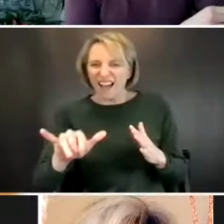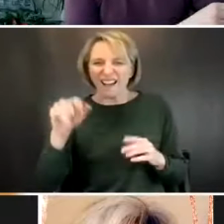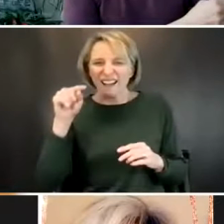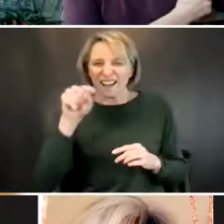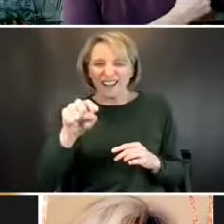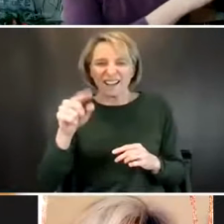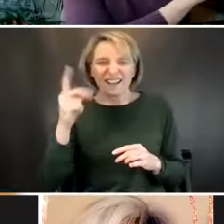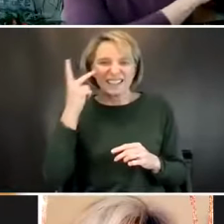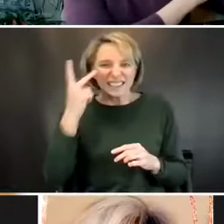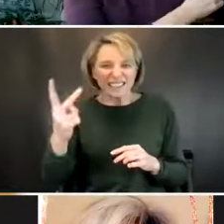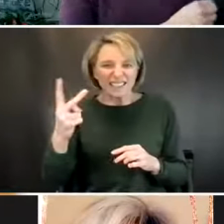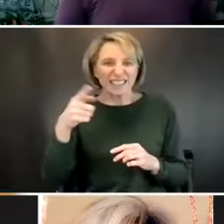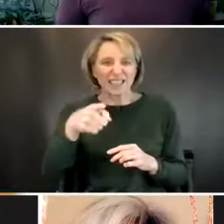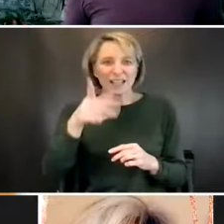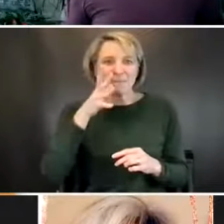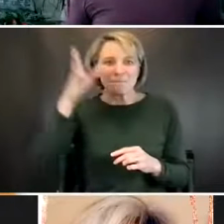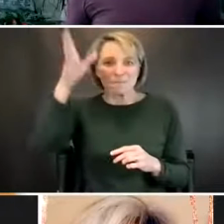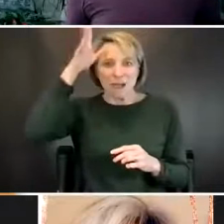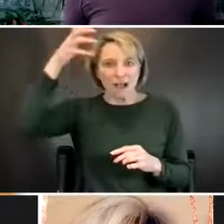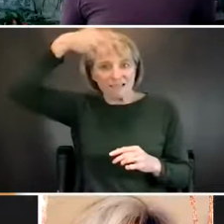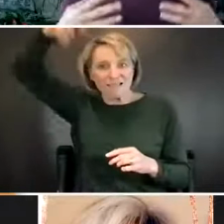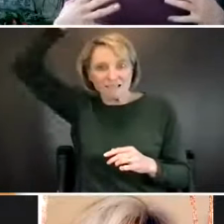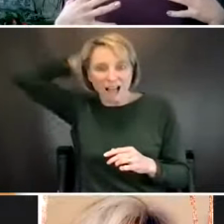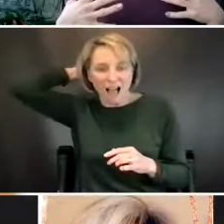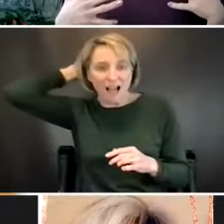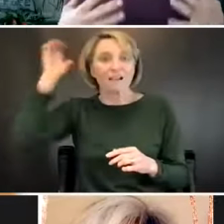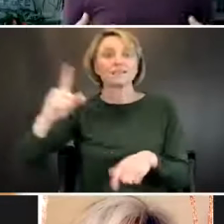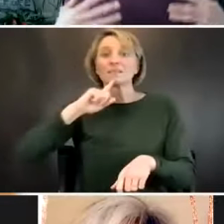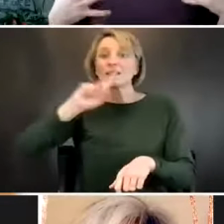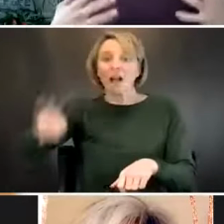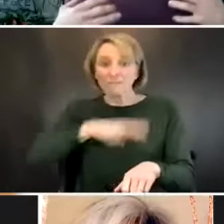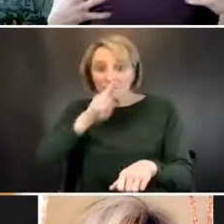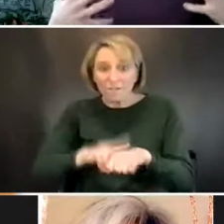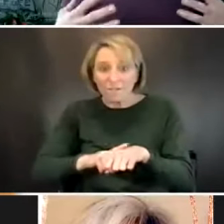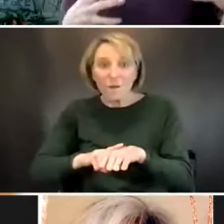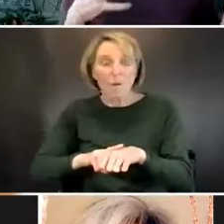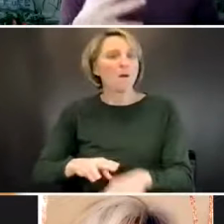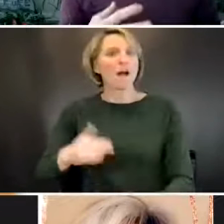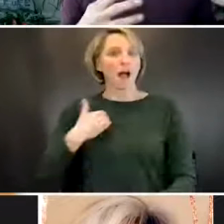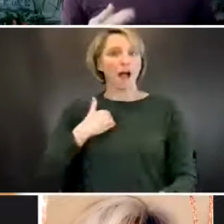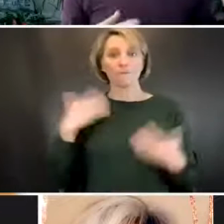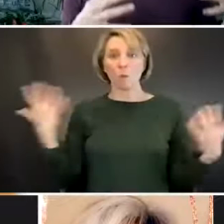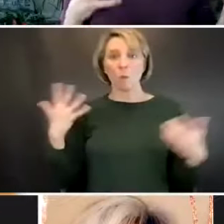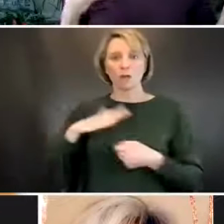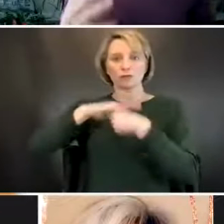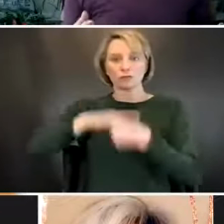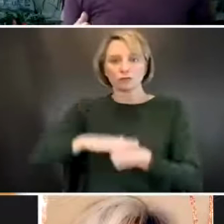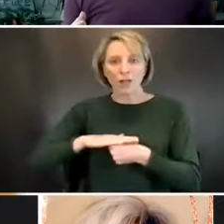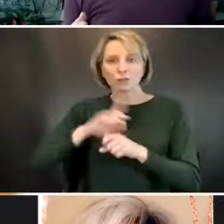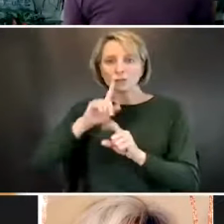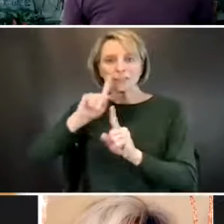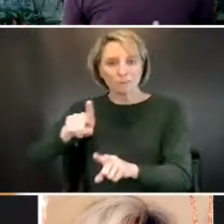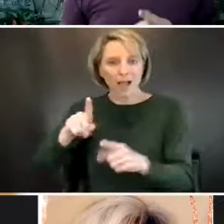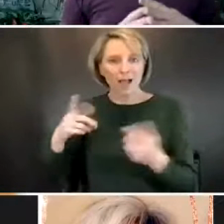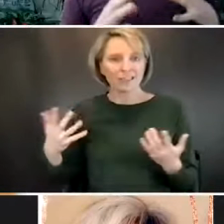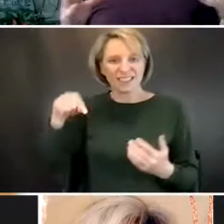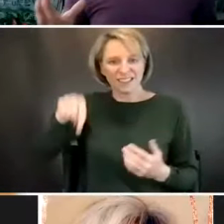Mama and Papa lion. And of course, we have a stress response. This is a